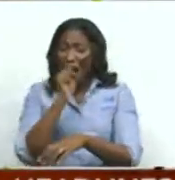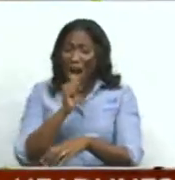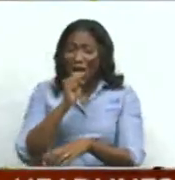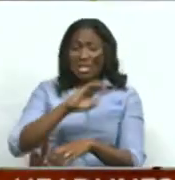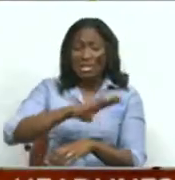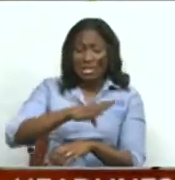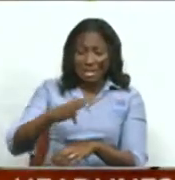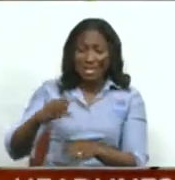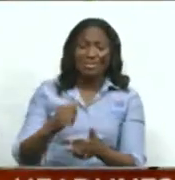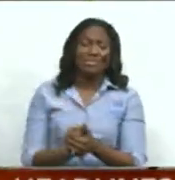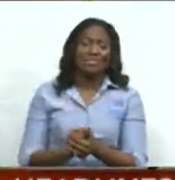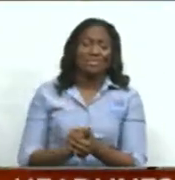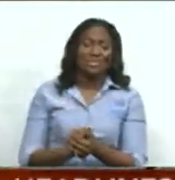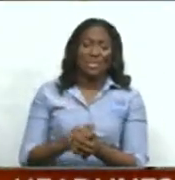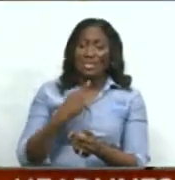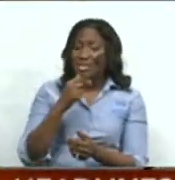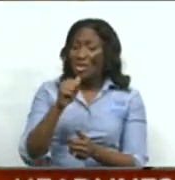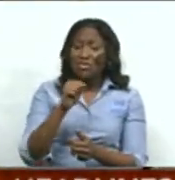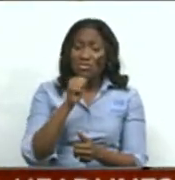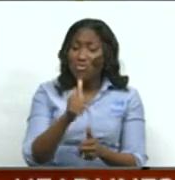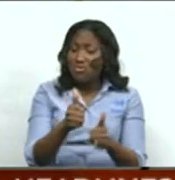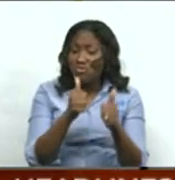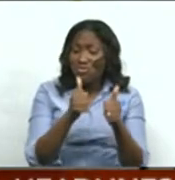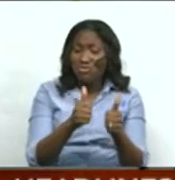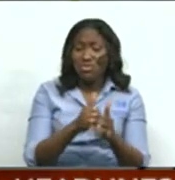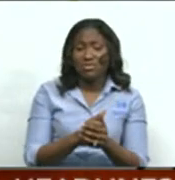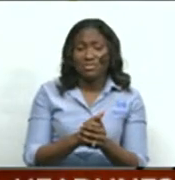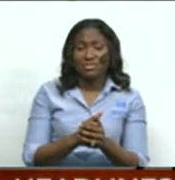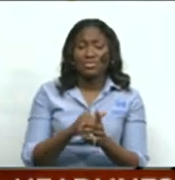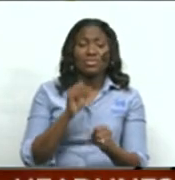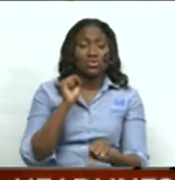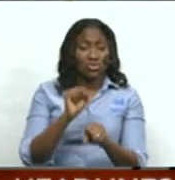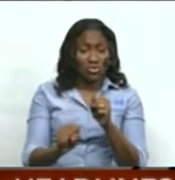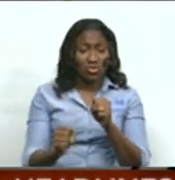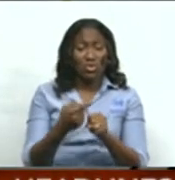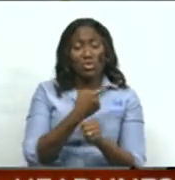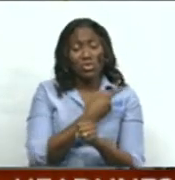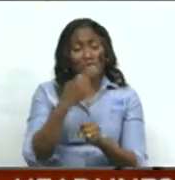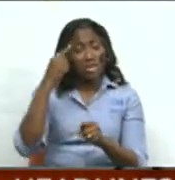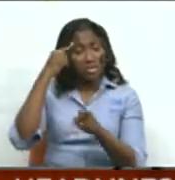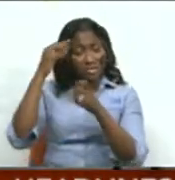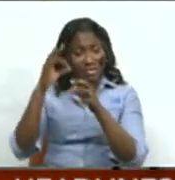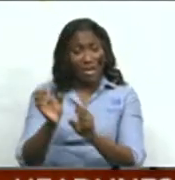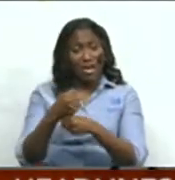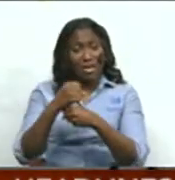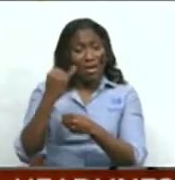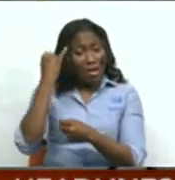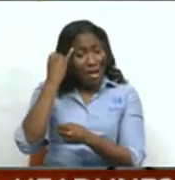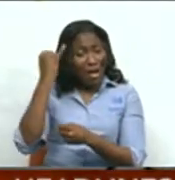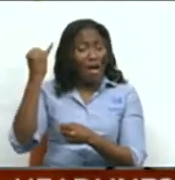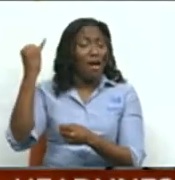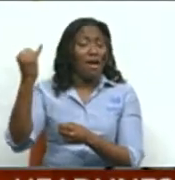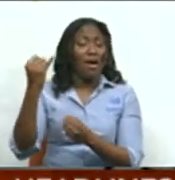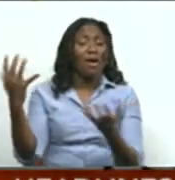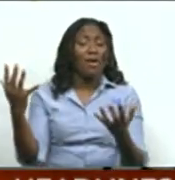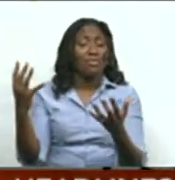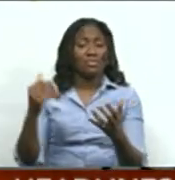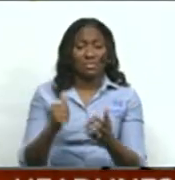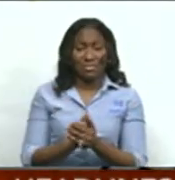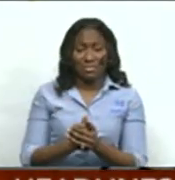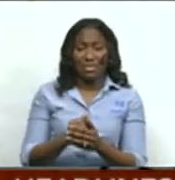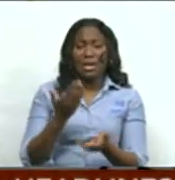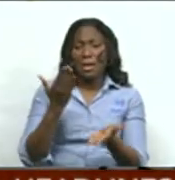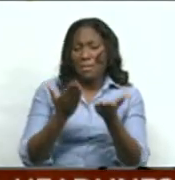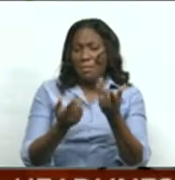drawing on strategies discussed at the Healthy Caribbean Coalition in July 2023, it is advocating for a